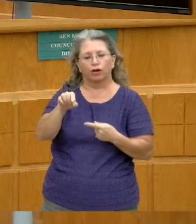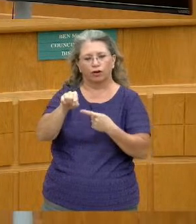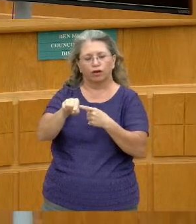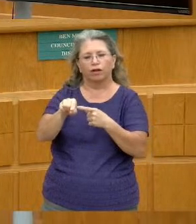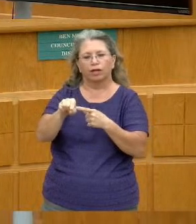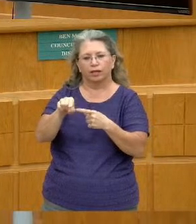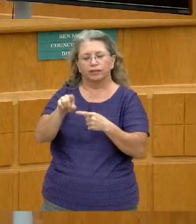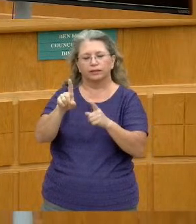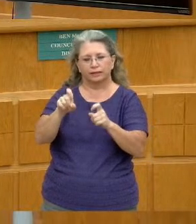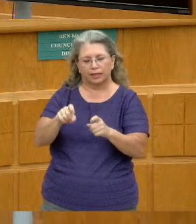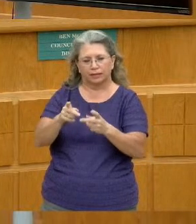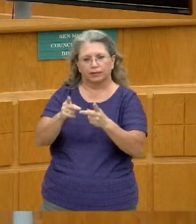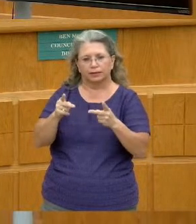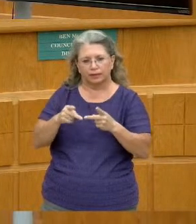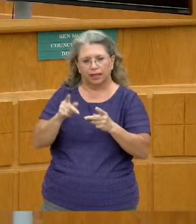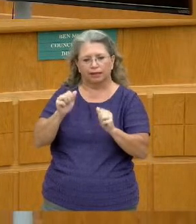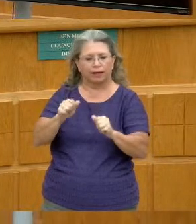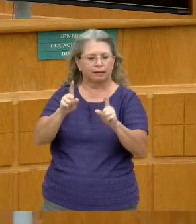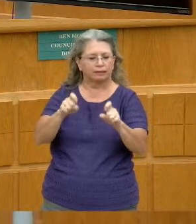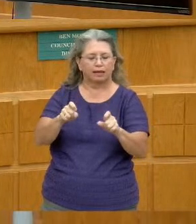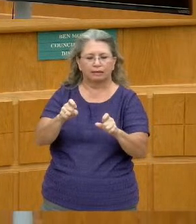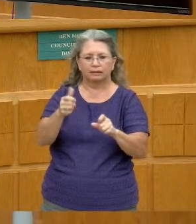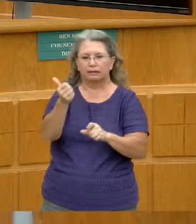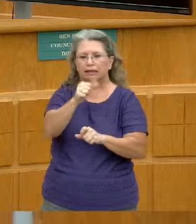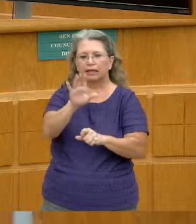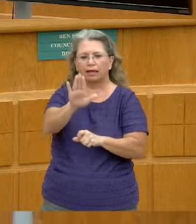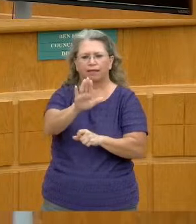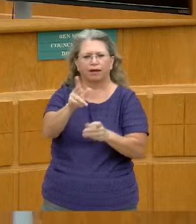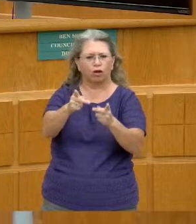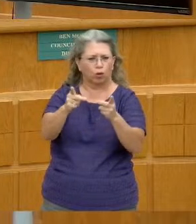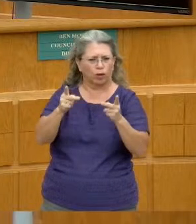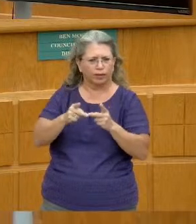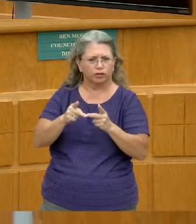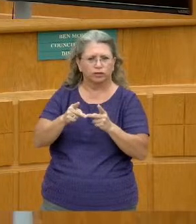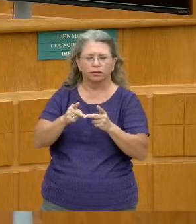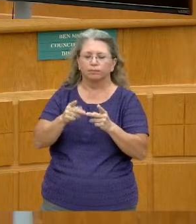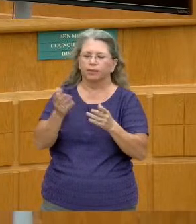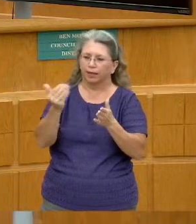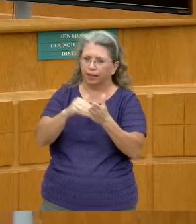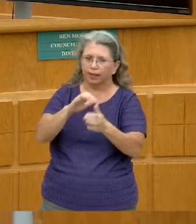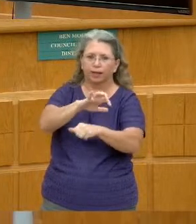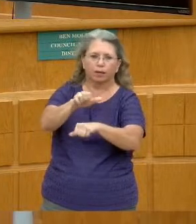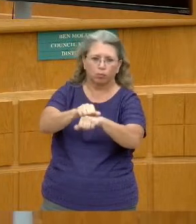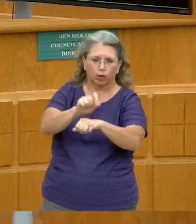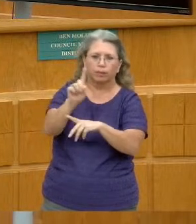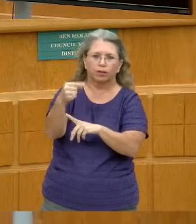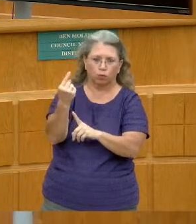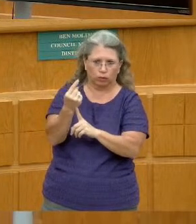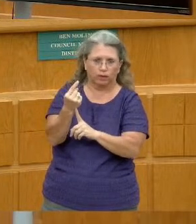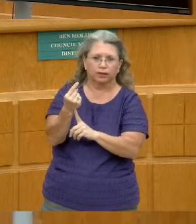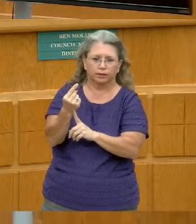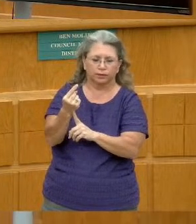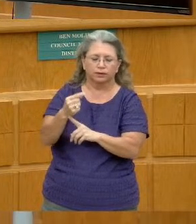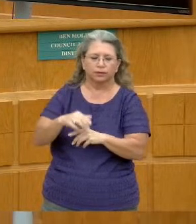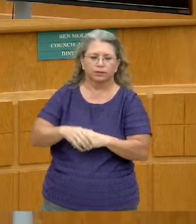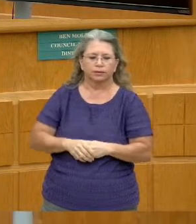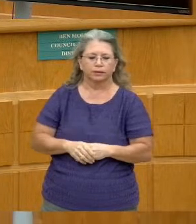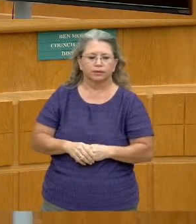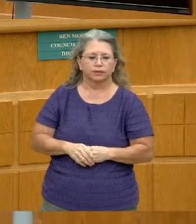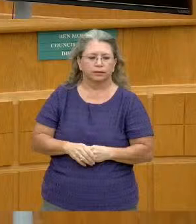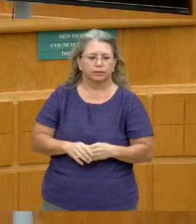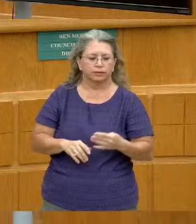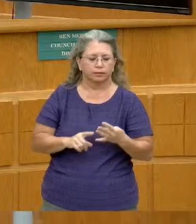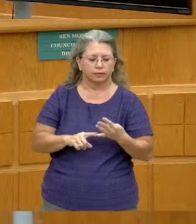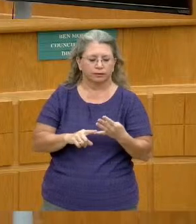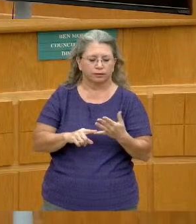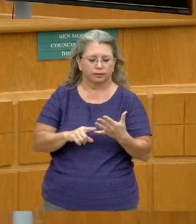test daily at any location, but by appointment only. Okay, so Physicians Premier. And